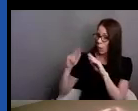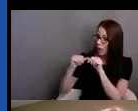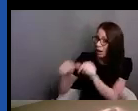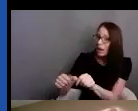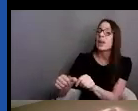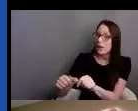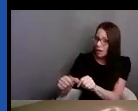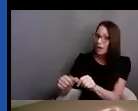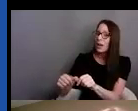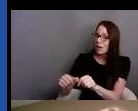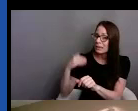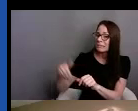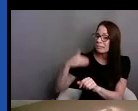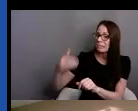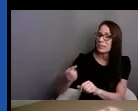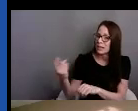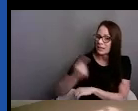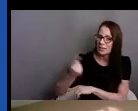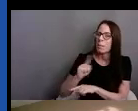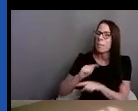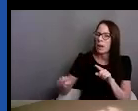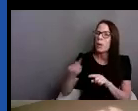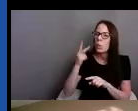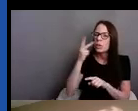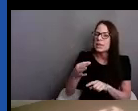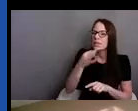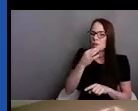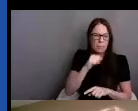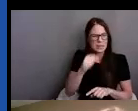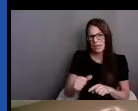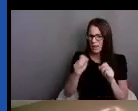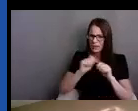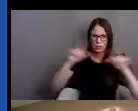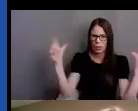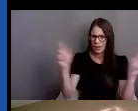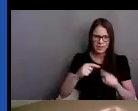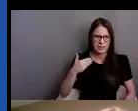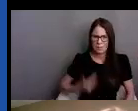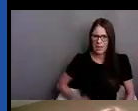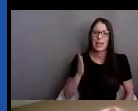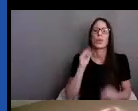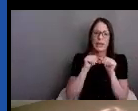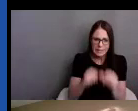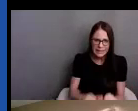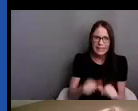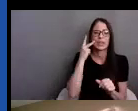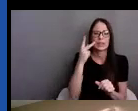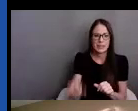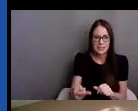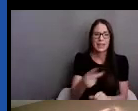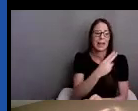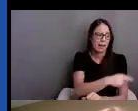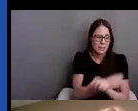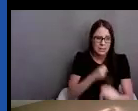the next couple of days, but we'll see soon. It's not surprising to me that we're really continuing to see hospitalizations continue to go up. If this is a